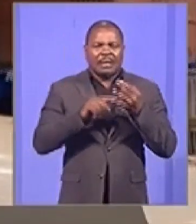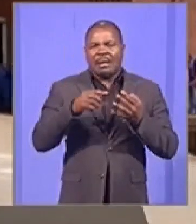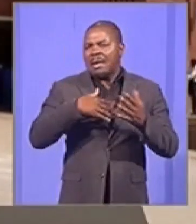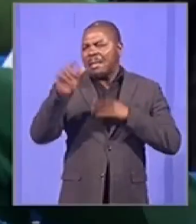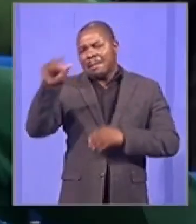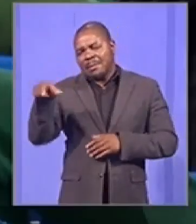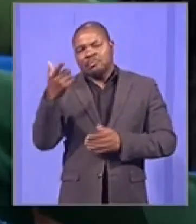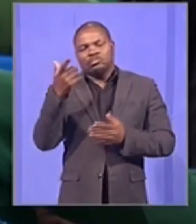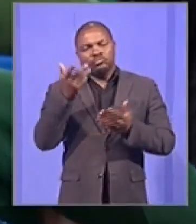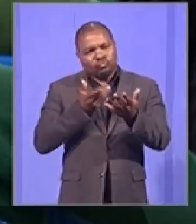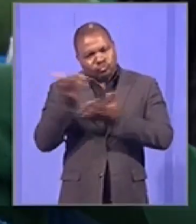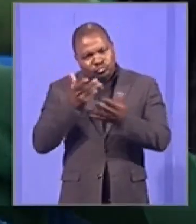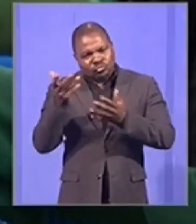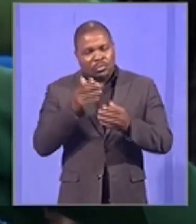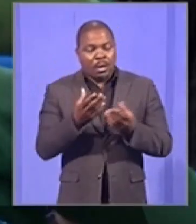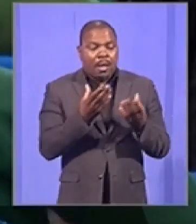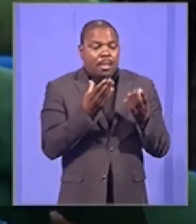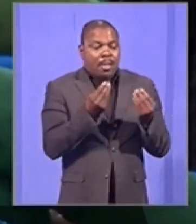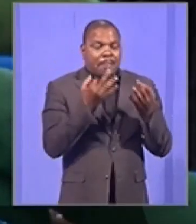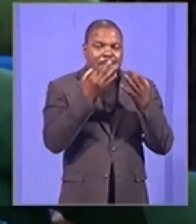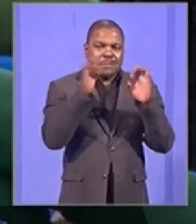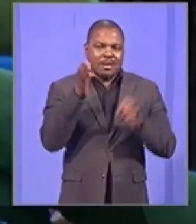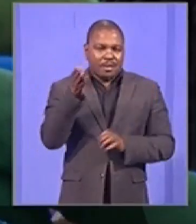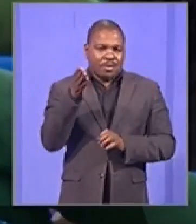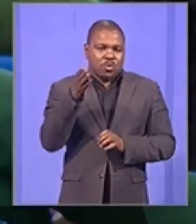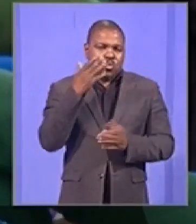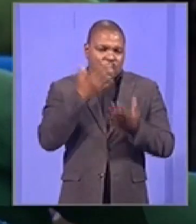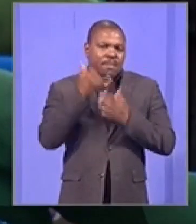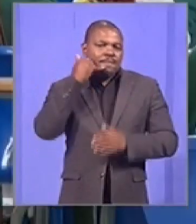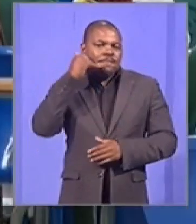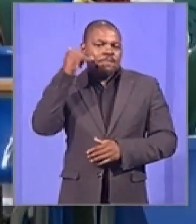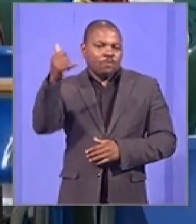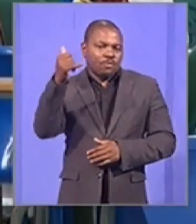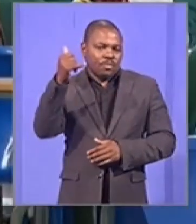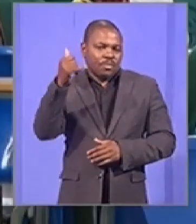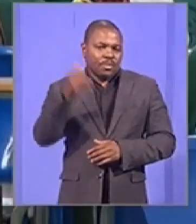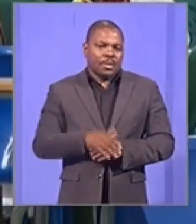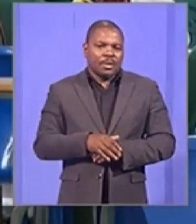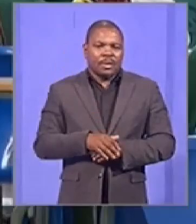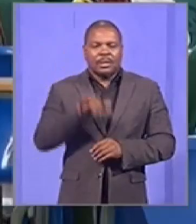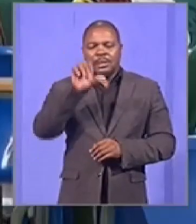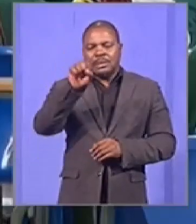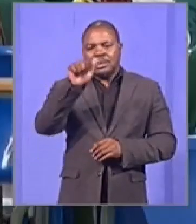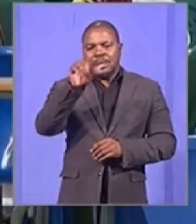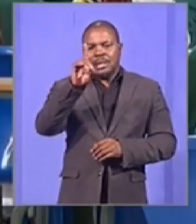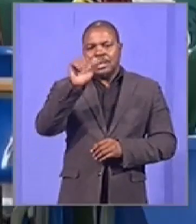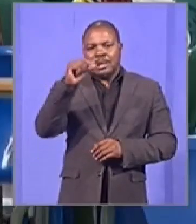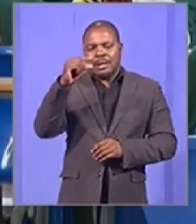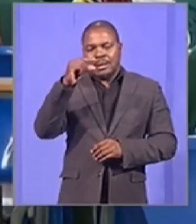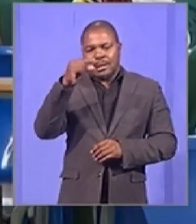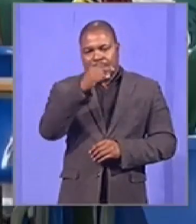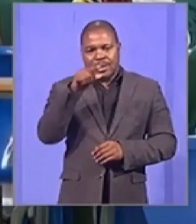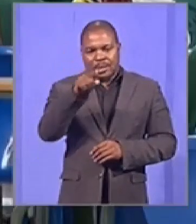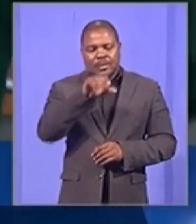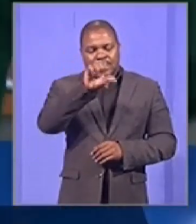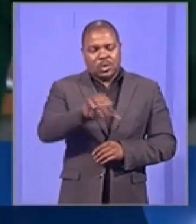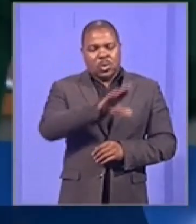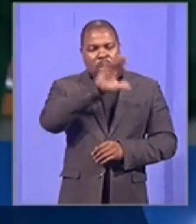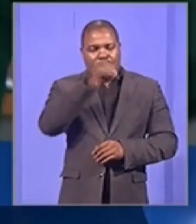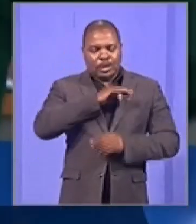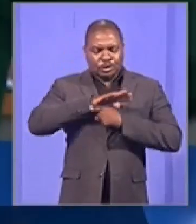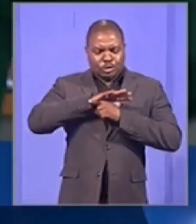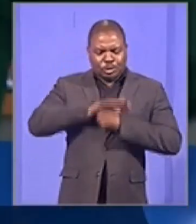o mongwe. Di teng dinomoro tse free toll-free lines tsa SADC, South African Depression and Anxiety